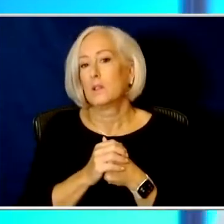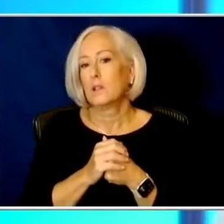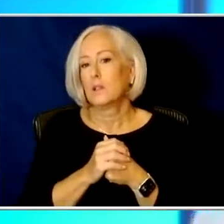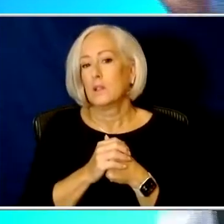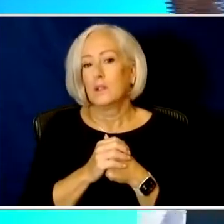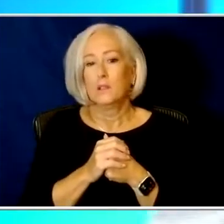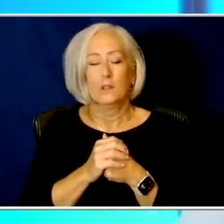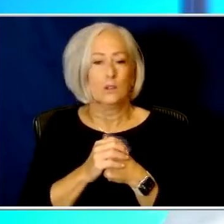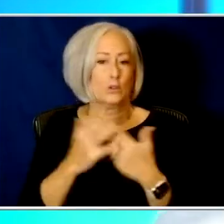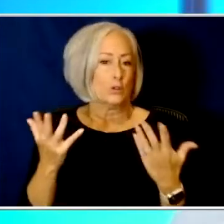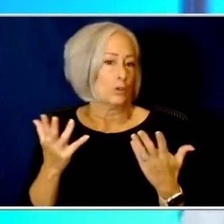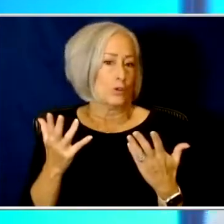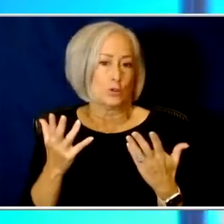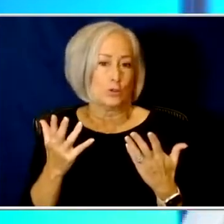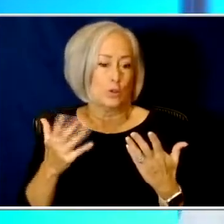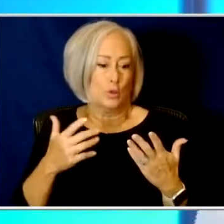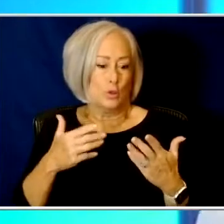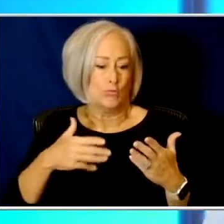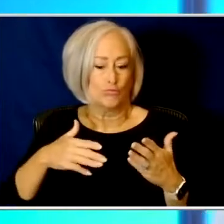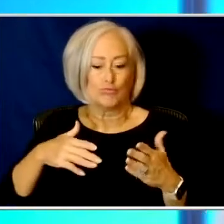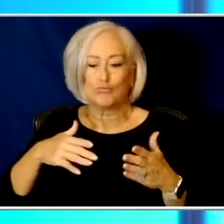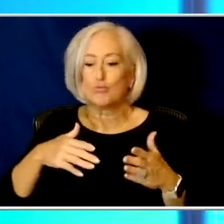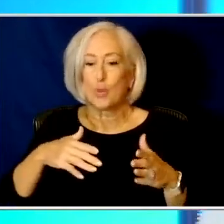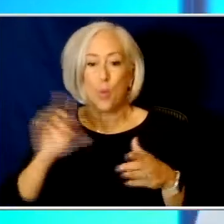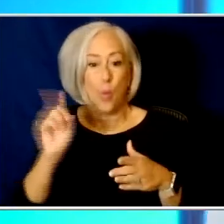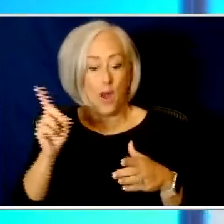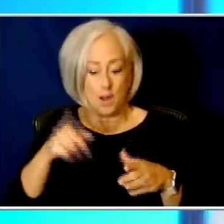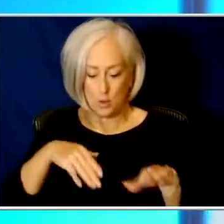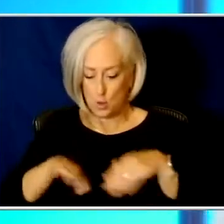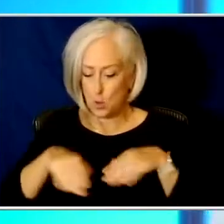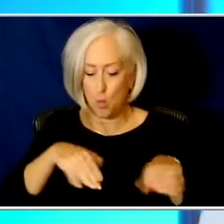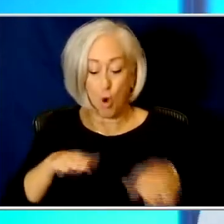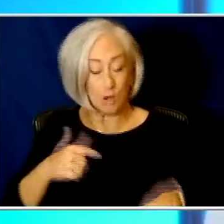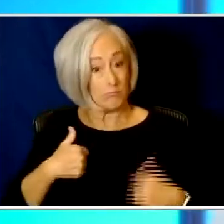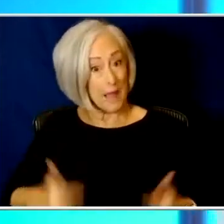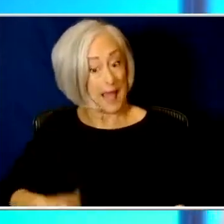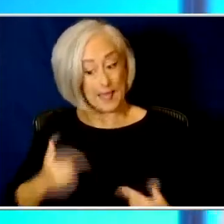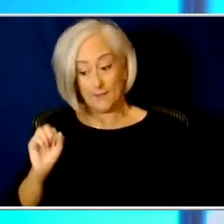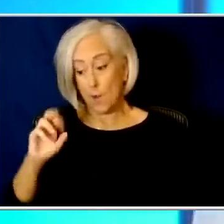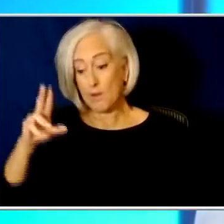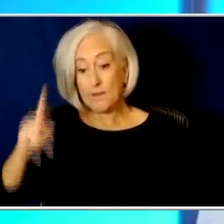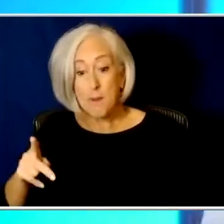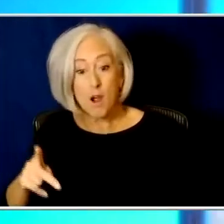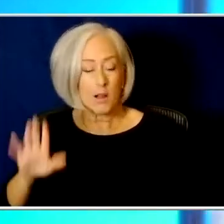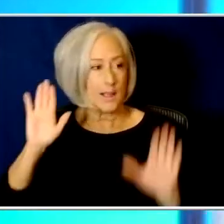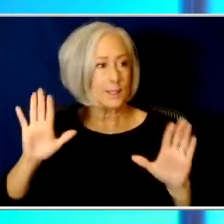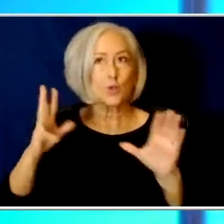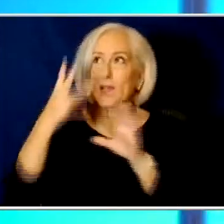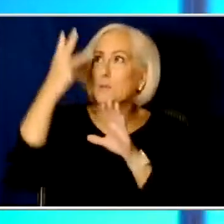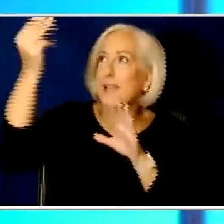trails. I live in Overland Park. We have lots of trails. It's great to get out and to walk and to be exposed to fresh air and have